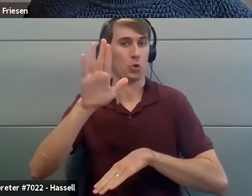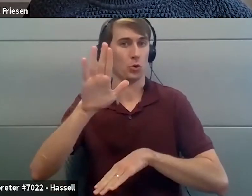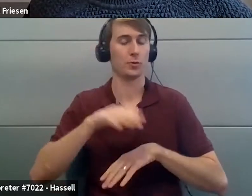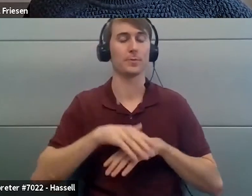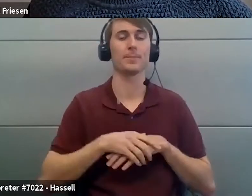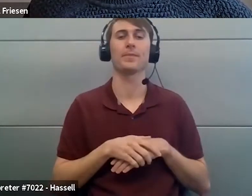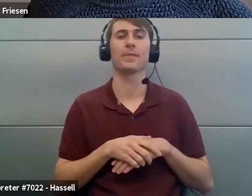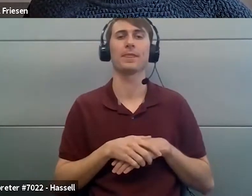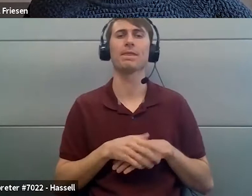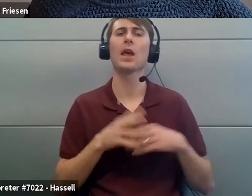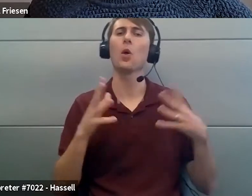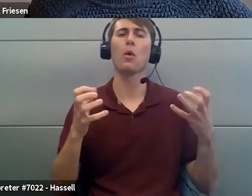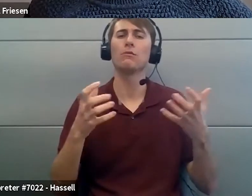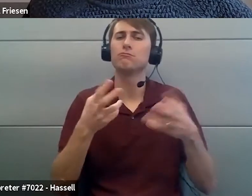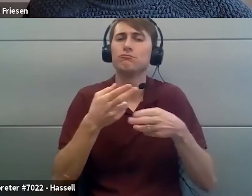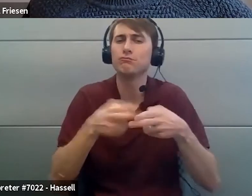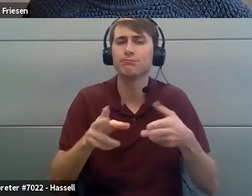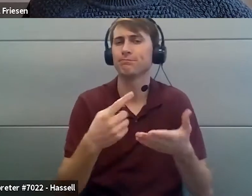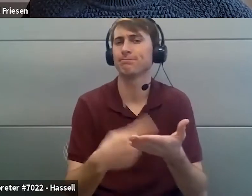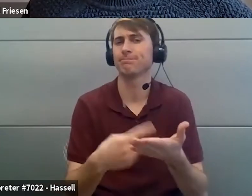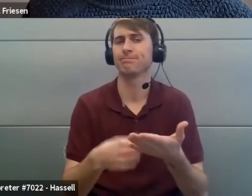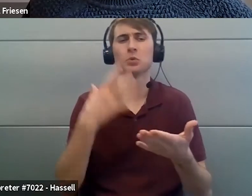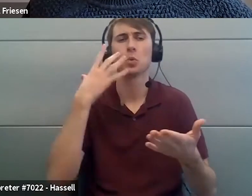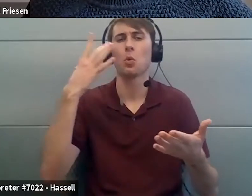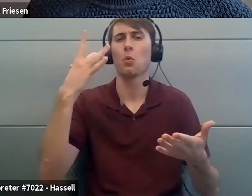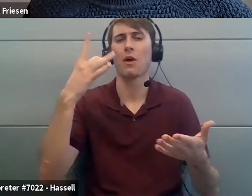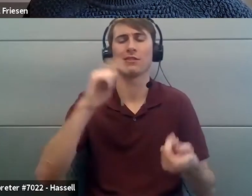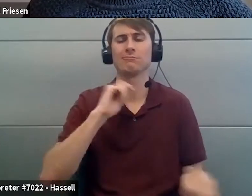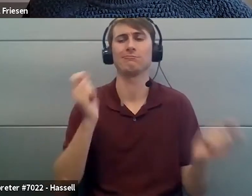about why we made that change.